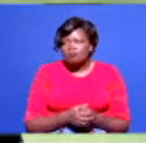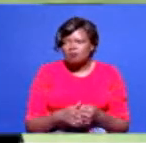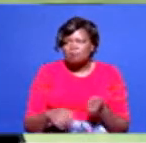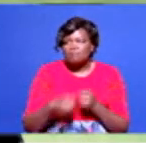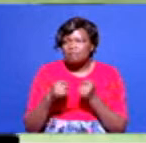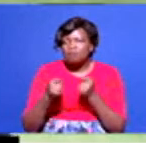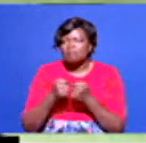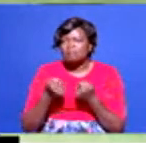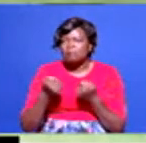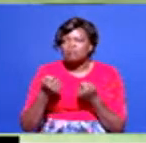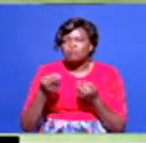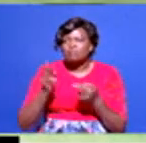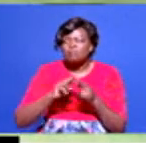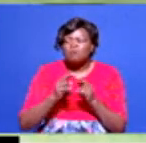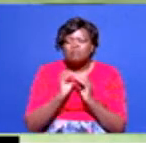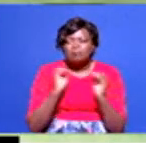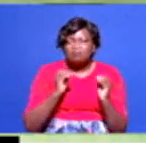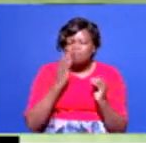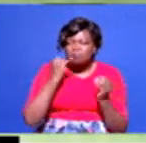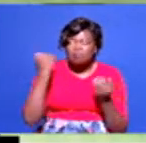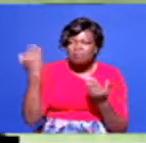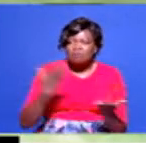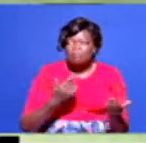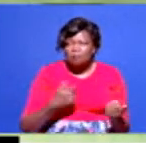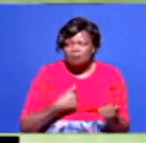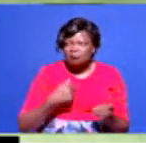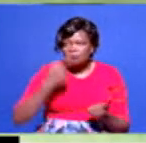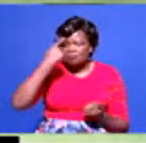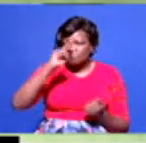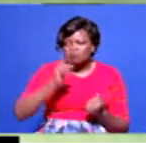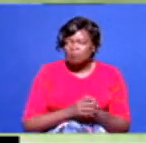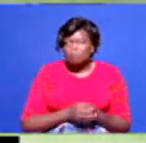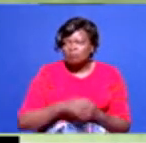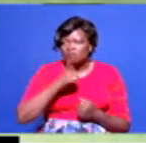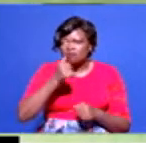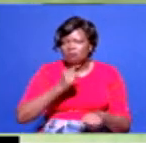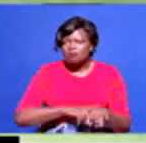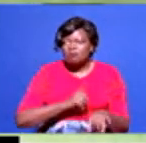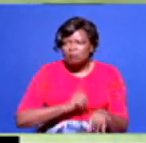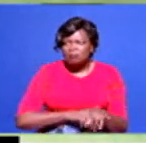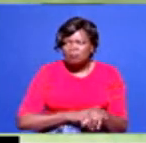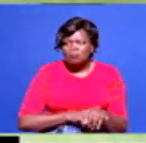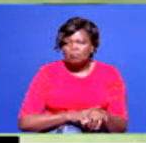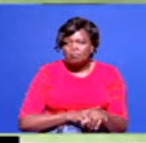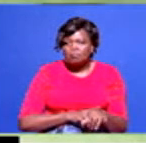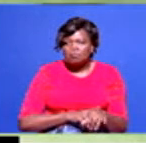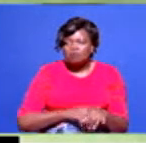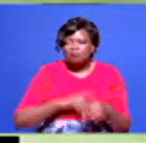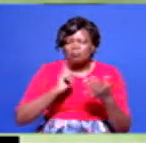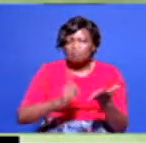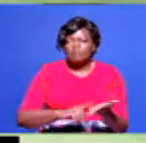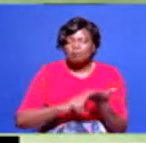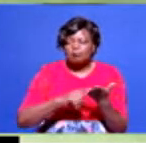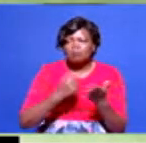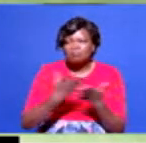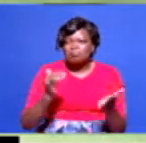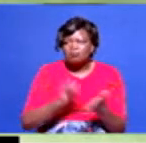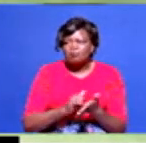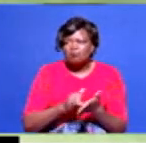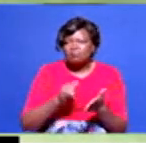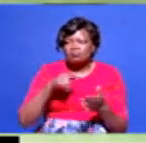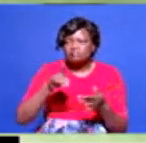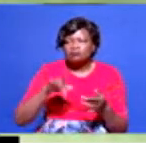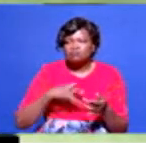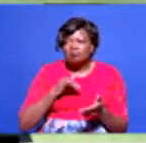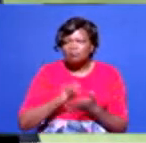relation, as he would invite me for another moment in the discussions on things which he thought that